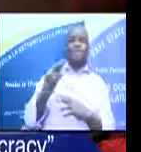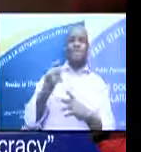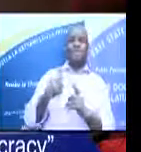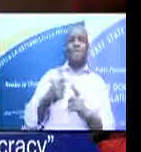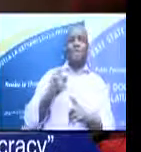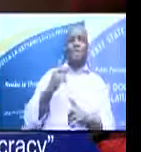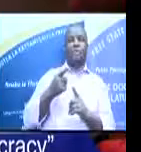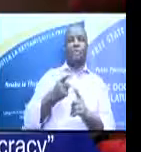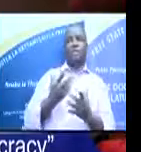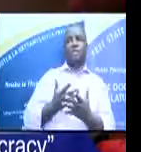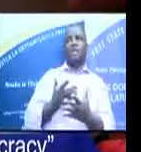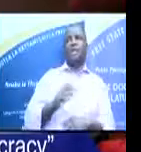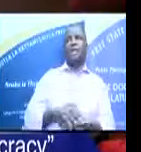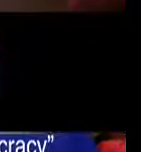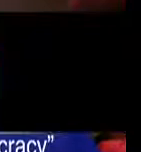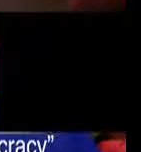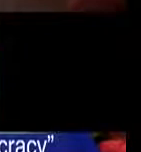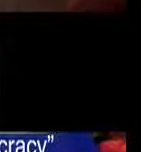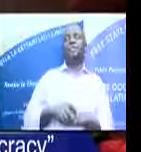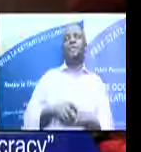point of order is that honourable